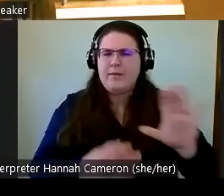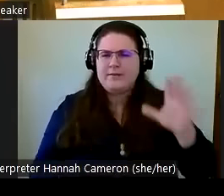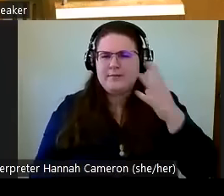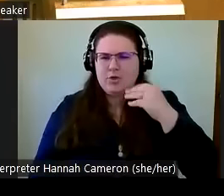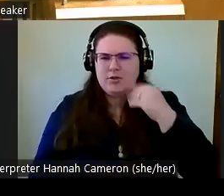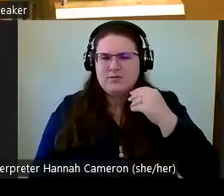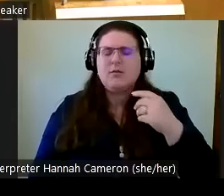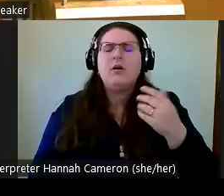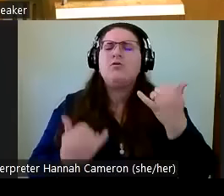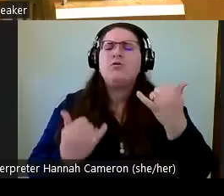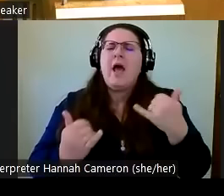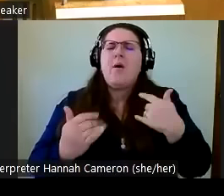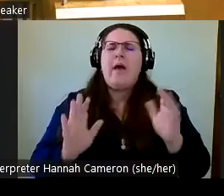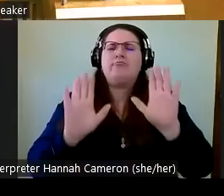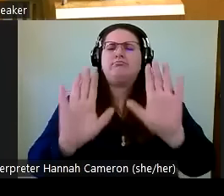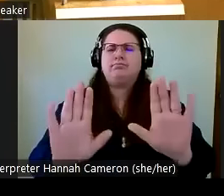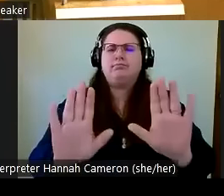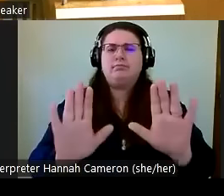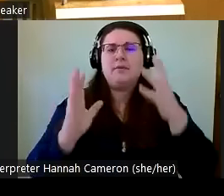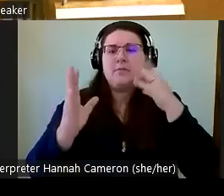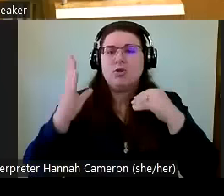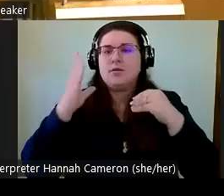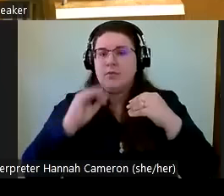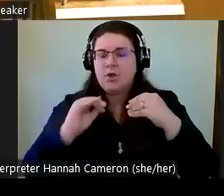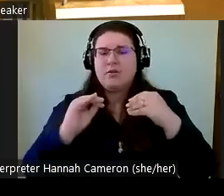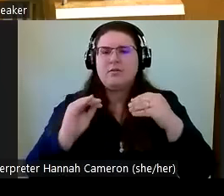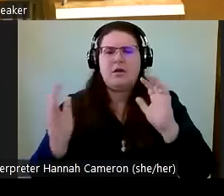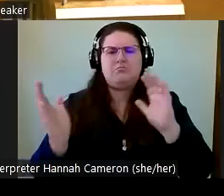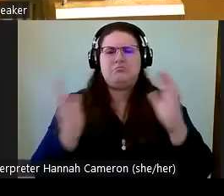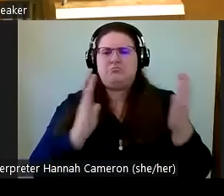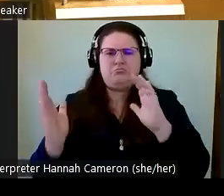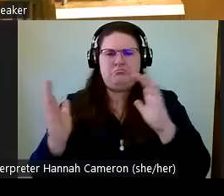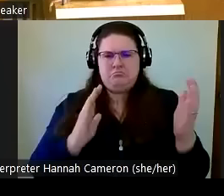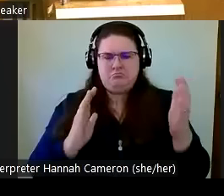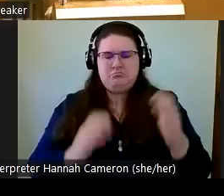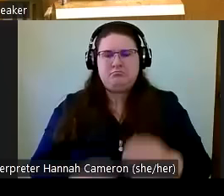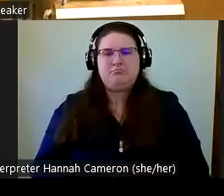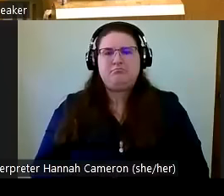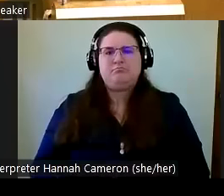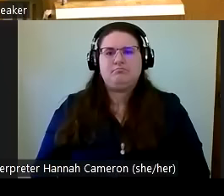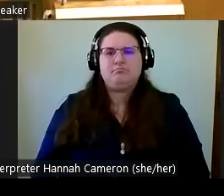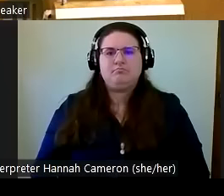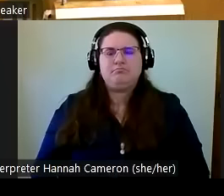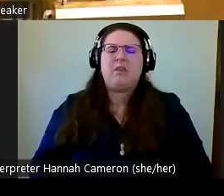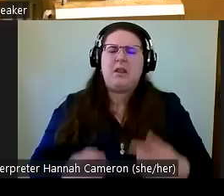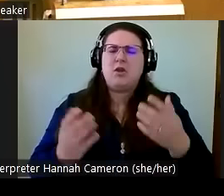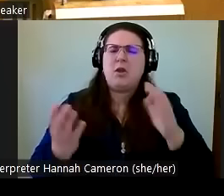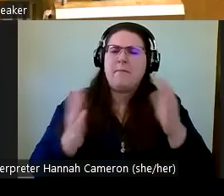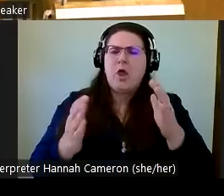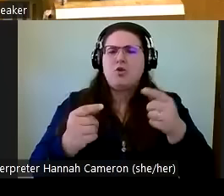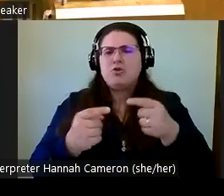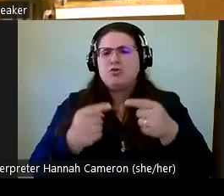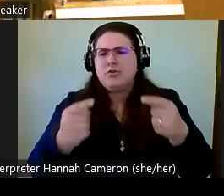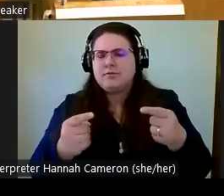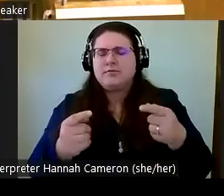mine. And I also followed in his footsteps. So a lot of what I'm going to talk about is in the current issue of Lancet